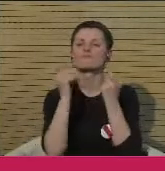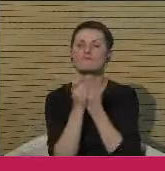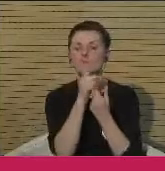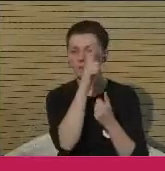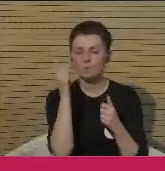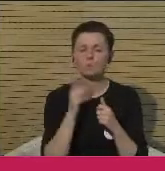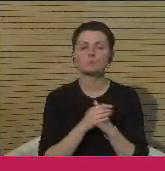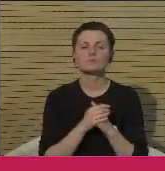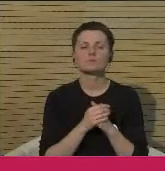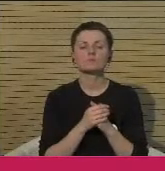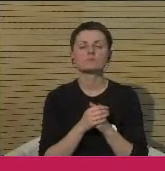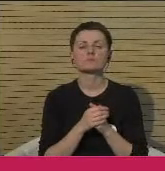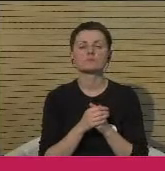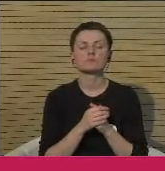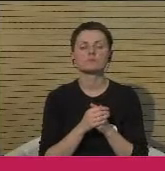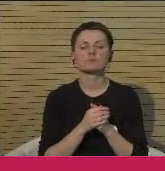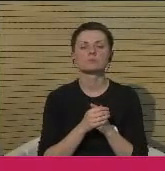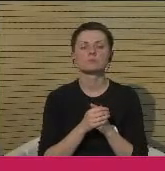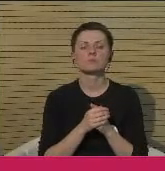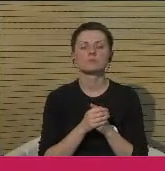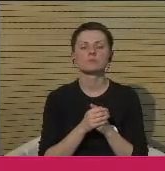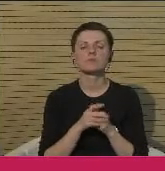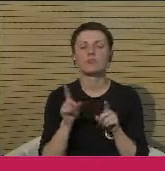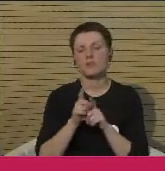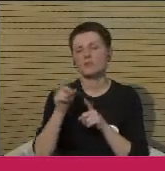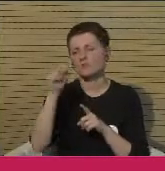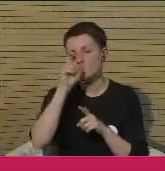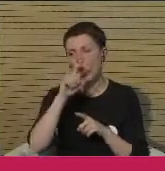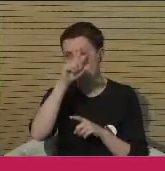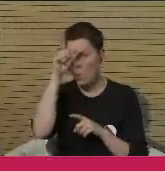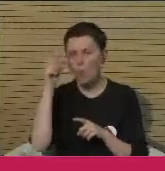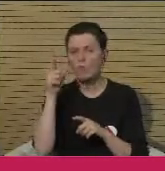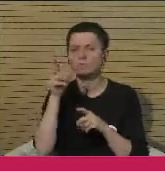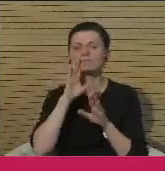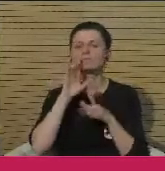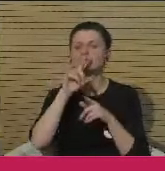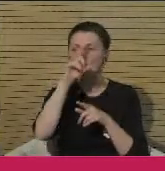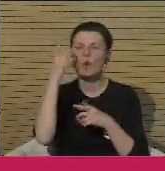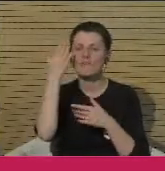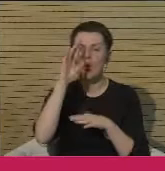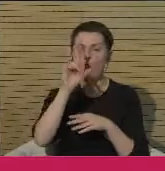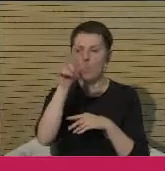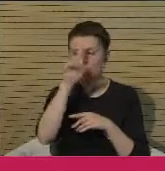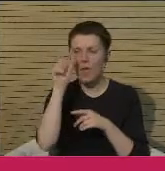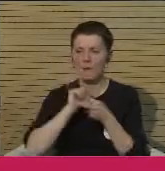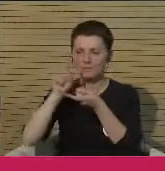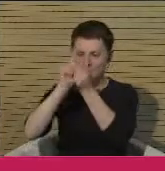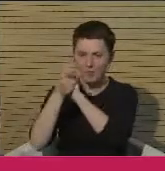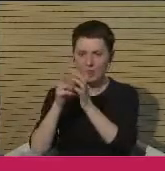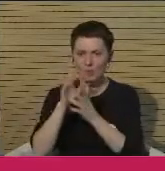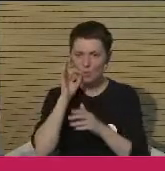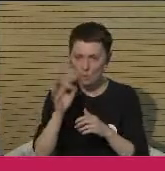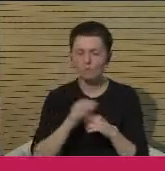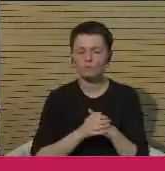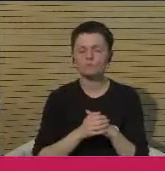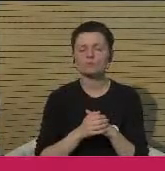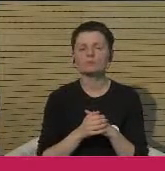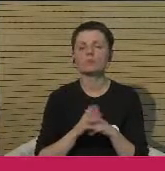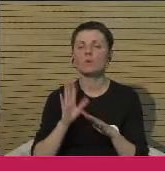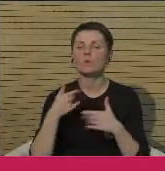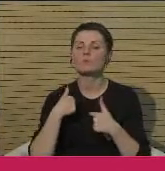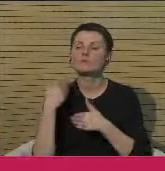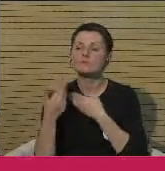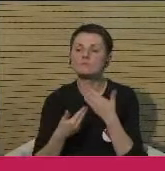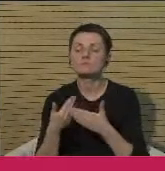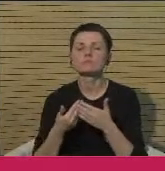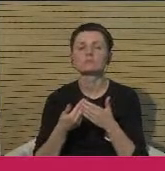kind of wishes to all people of goodwill and of badwill, so that they change into people of goodwill.